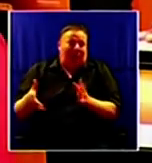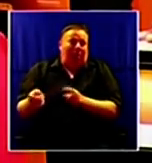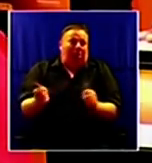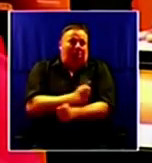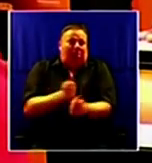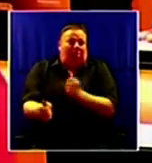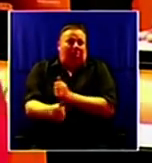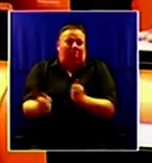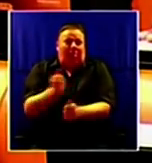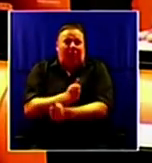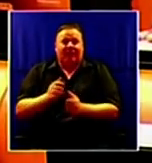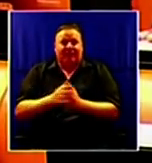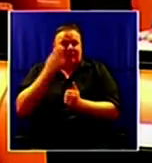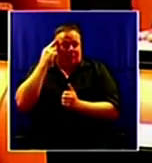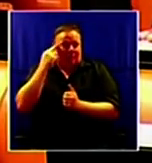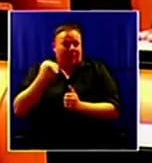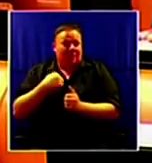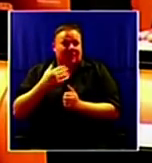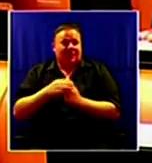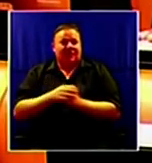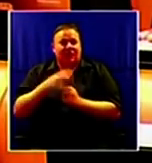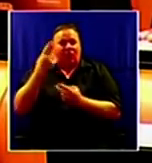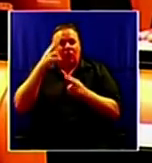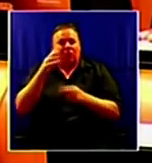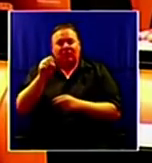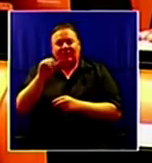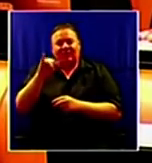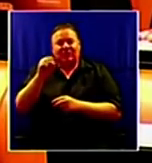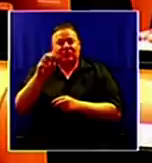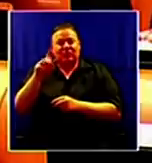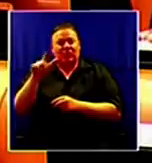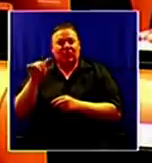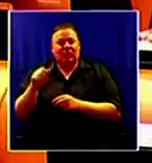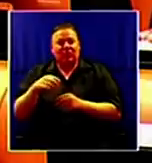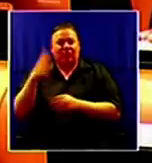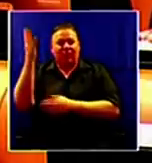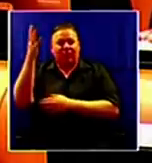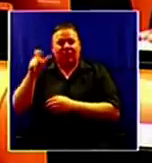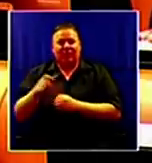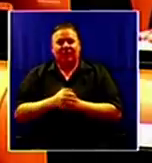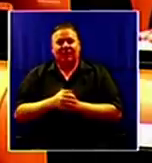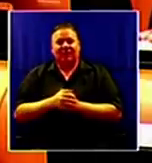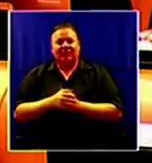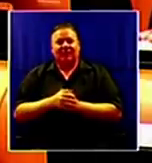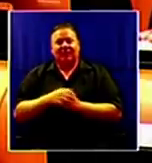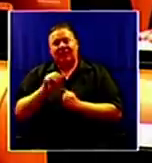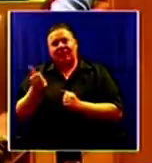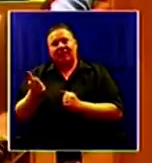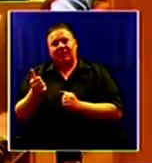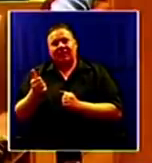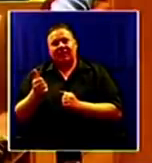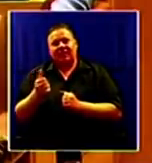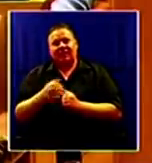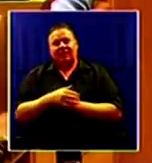It reminds me when the Honorable Sisulu was the Speaker, and after Honorable Freni Jingwal,